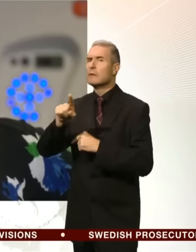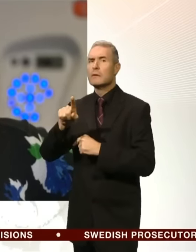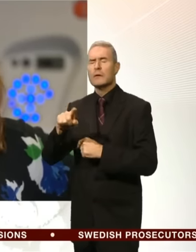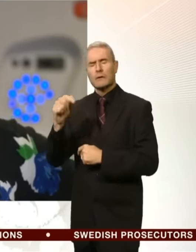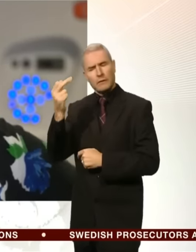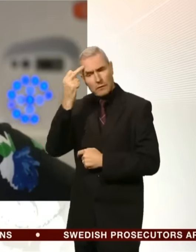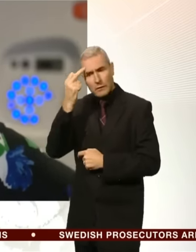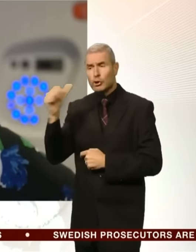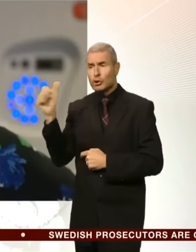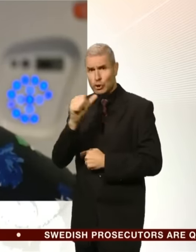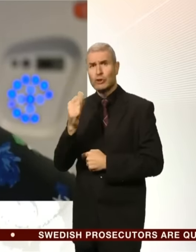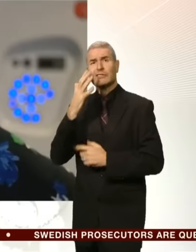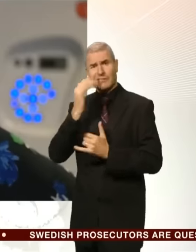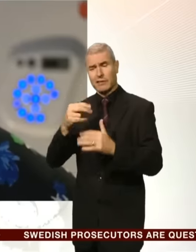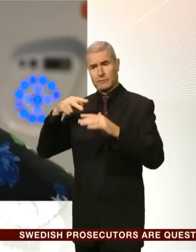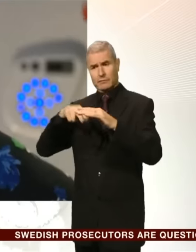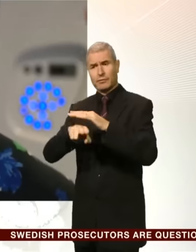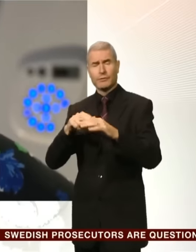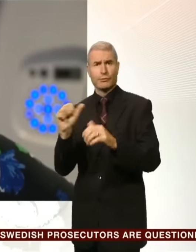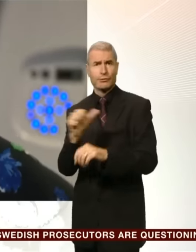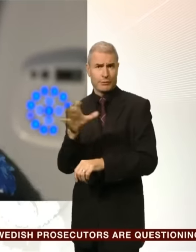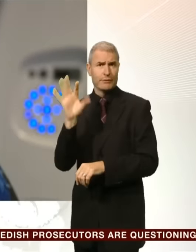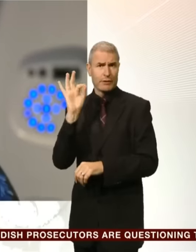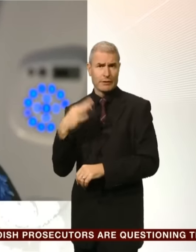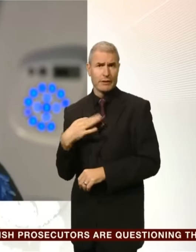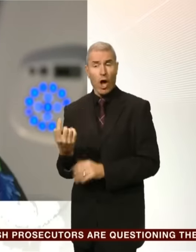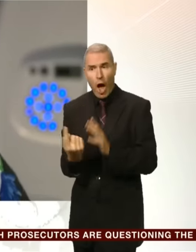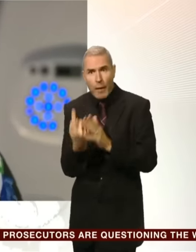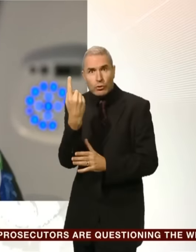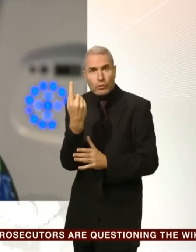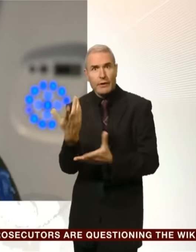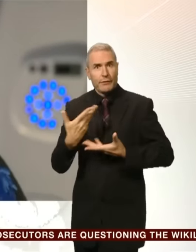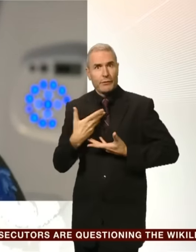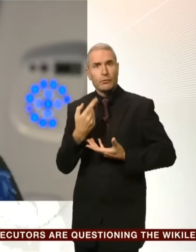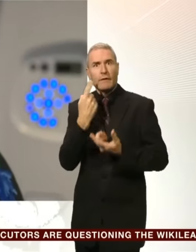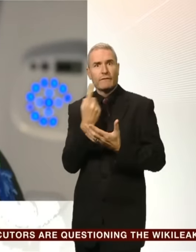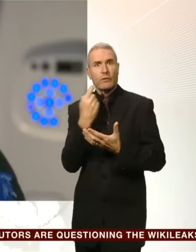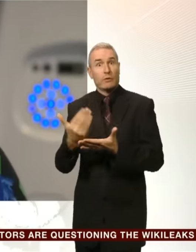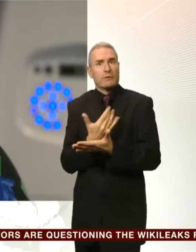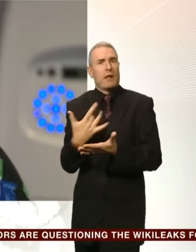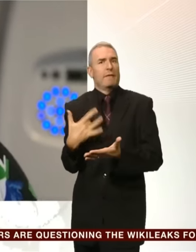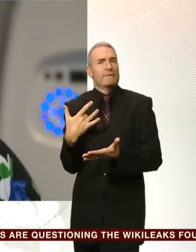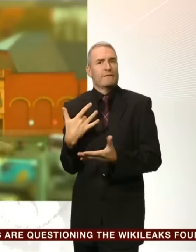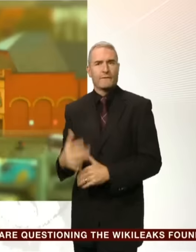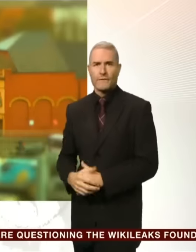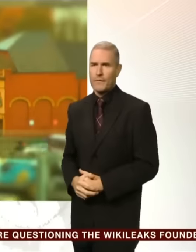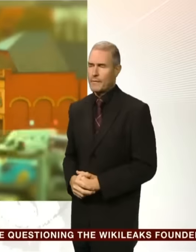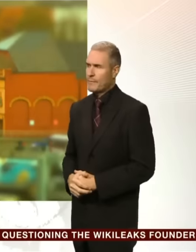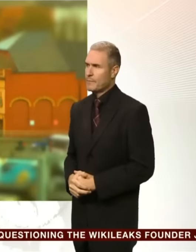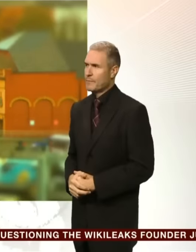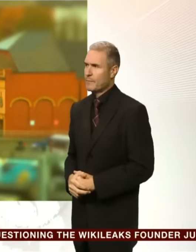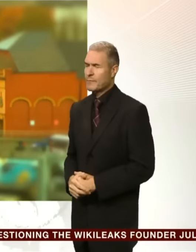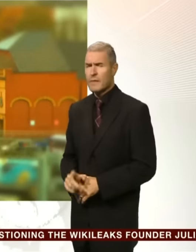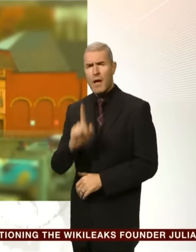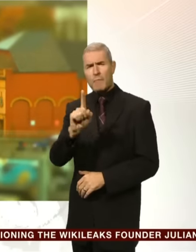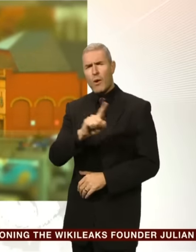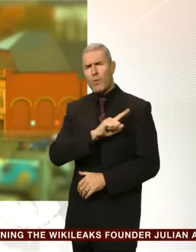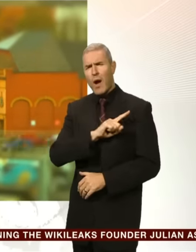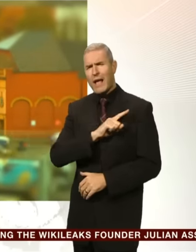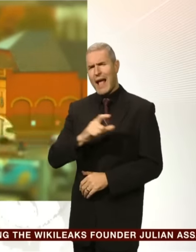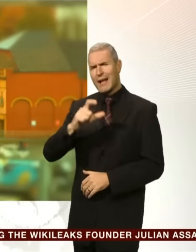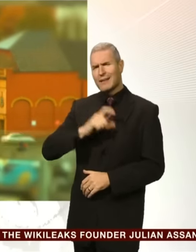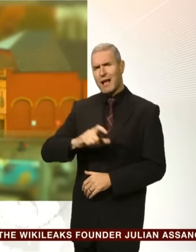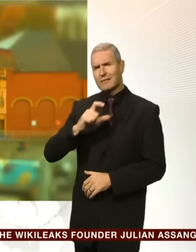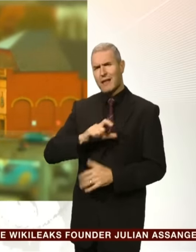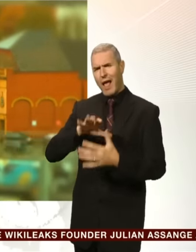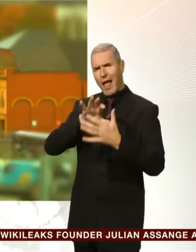they're silly if they don't have it done, that's all I can say. It's an opportunity for people to save their lives. But why is cancer such a